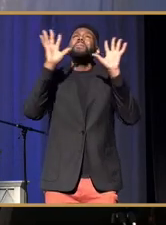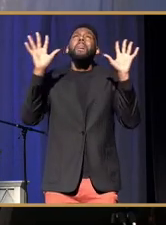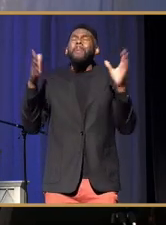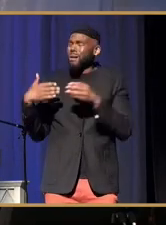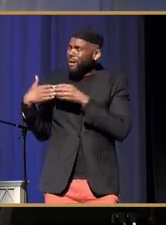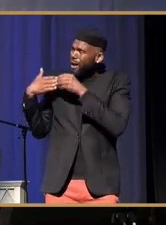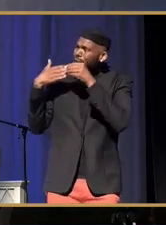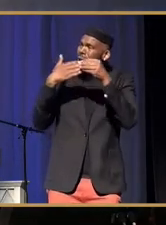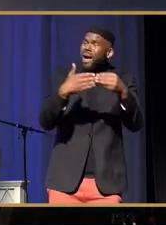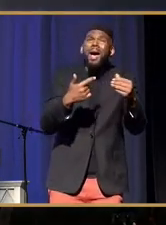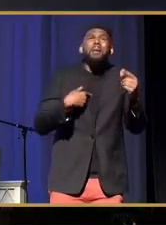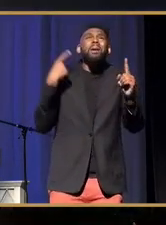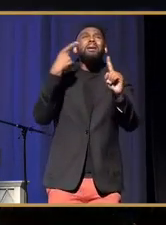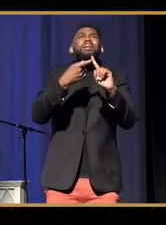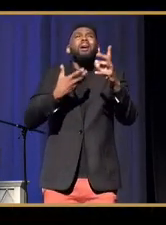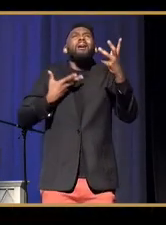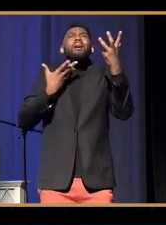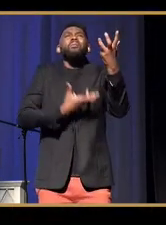Until I'm sure